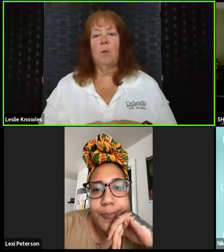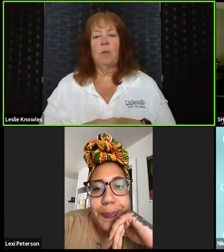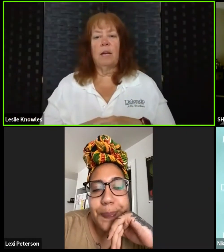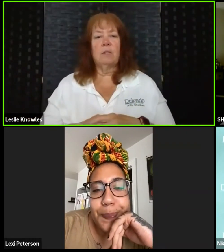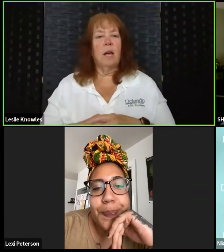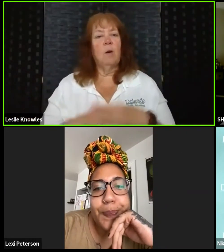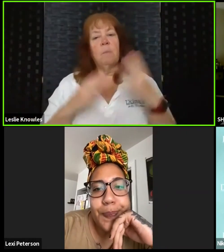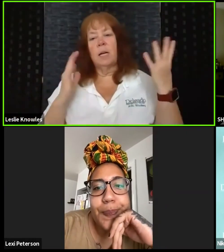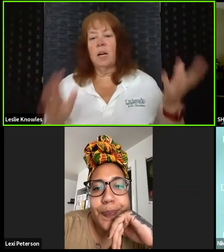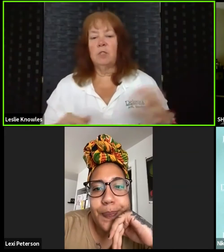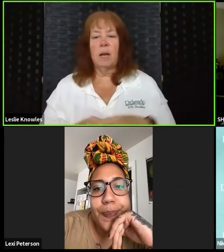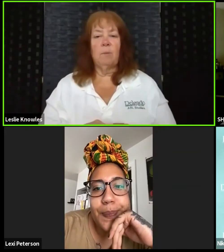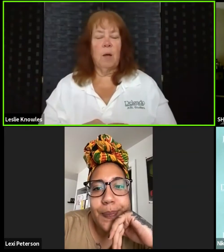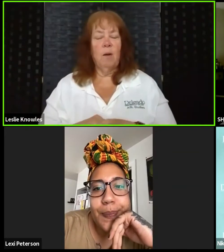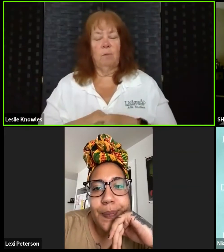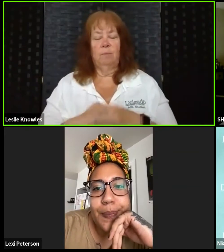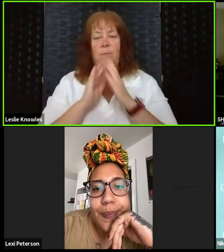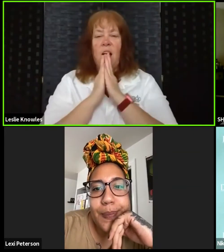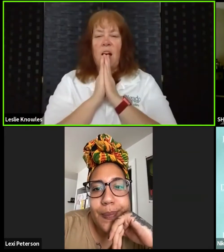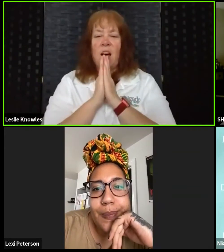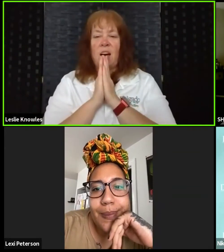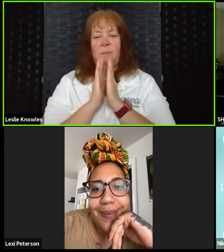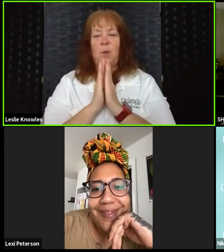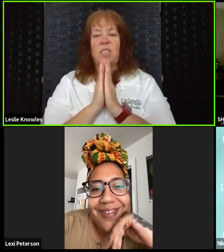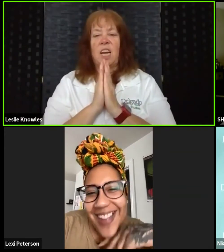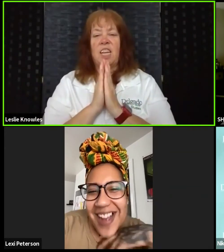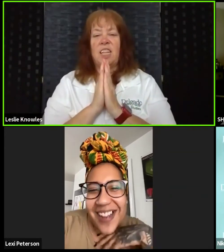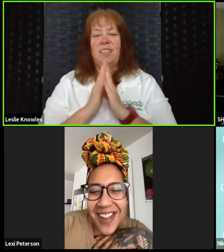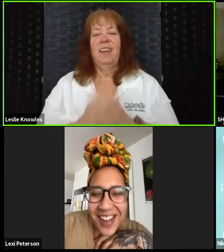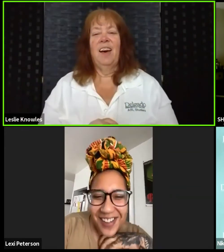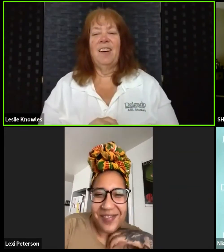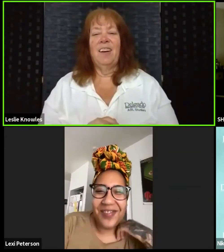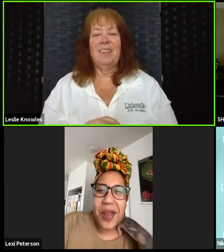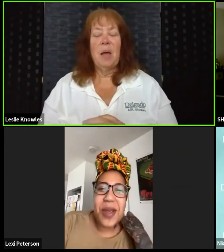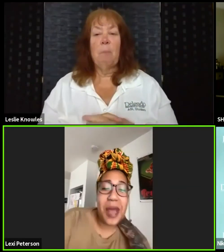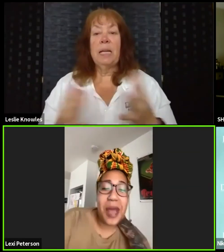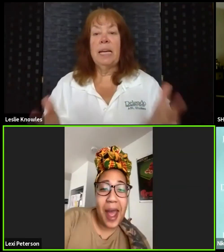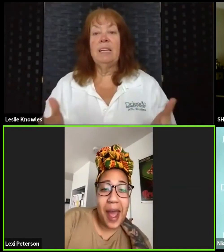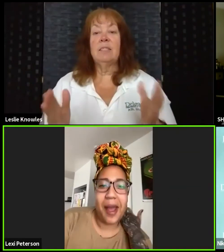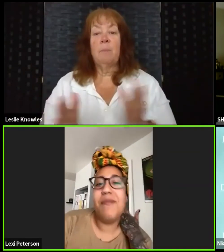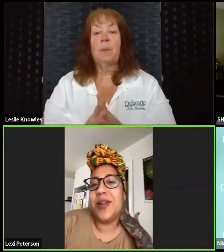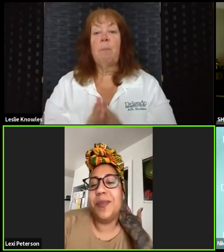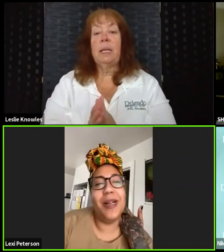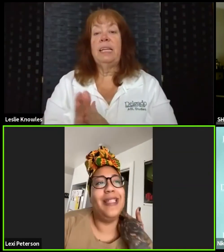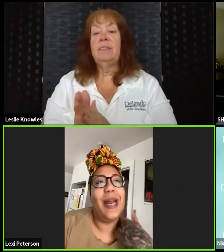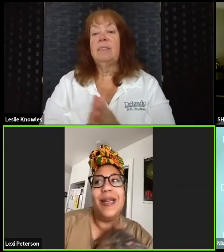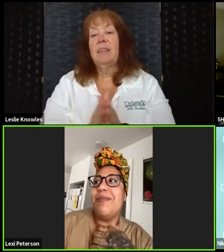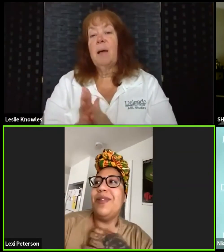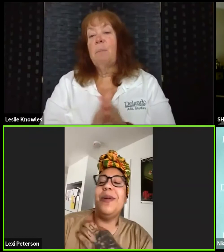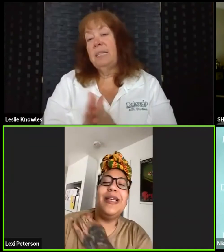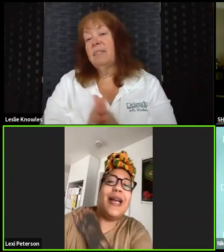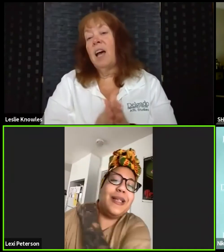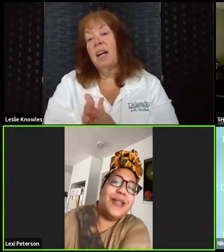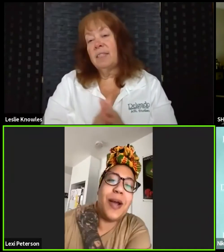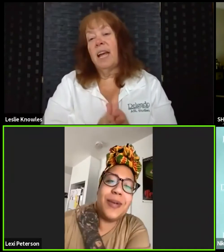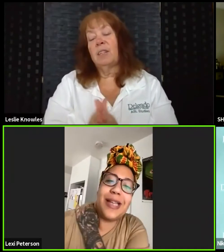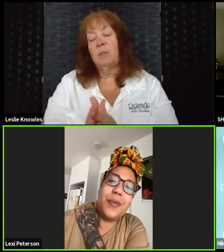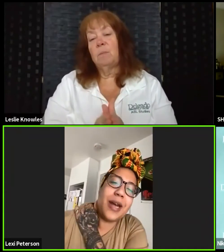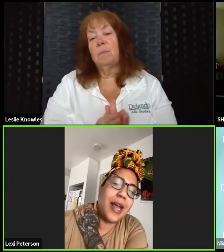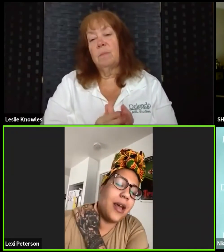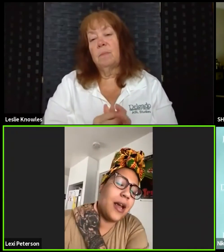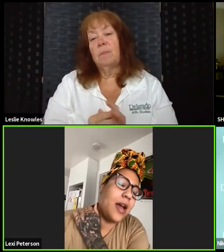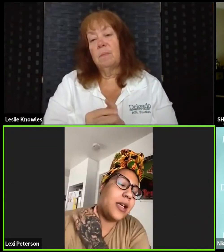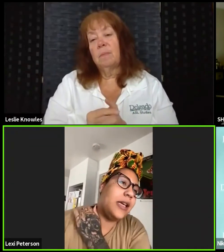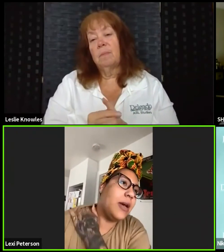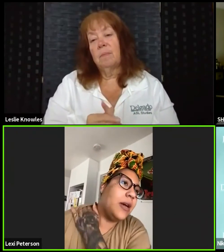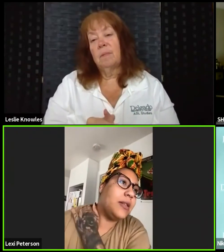So, oh my gosh, I'm so excited. Yeah, I'm super excited. So I was like, when